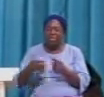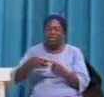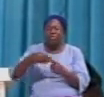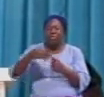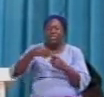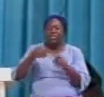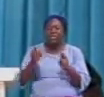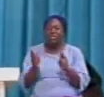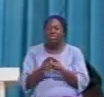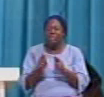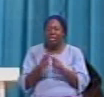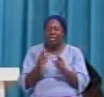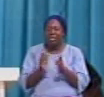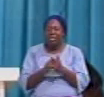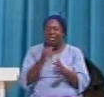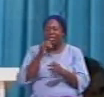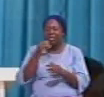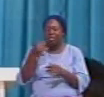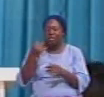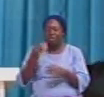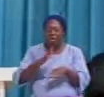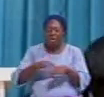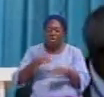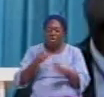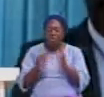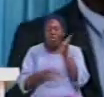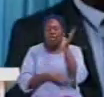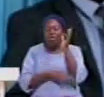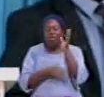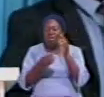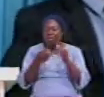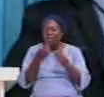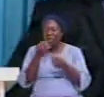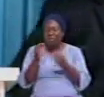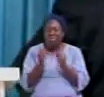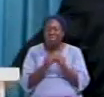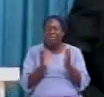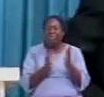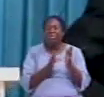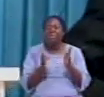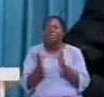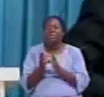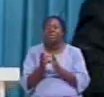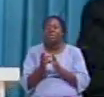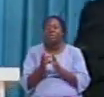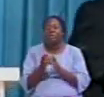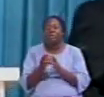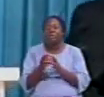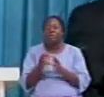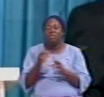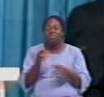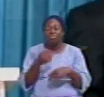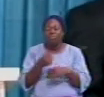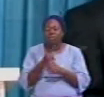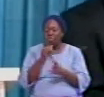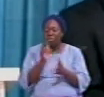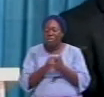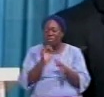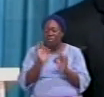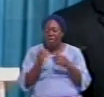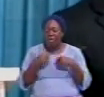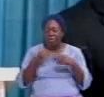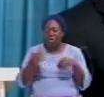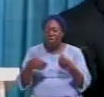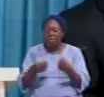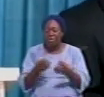called Lunch Hour with Jesus. Make sure that if you've given your life to the Lord, don't miss,